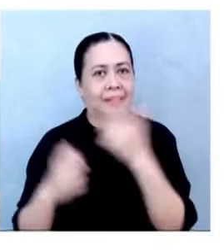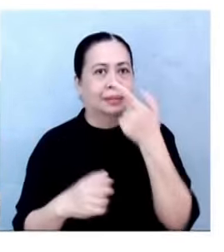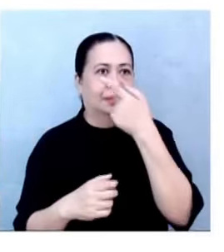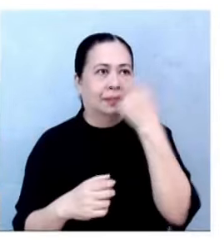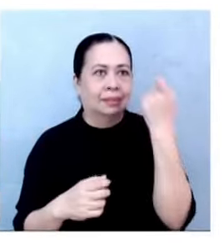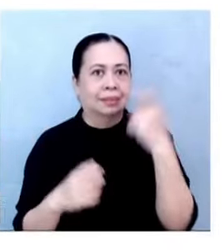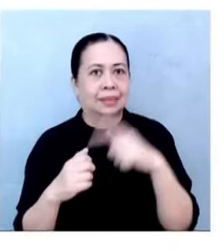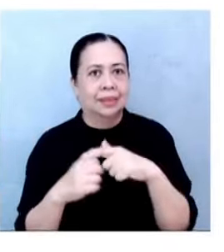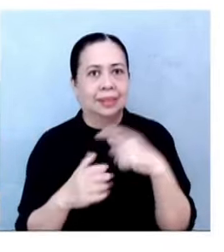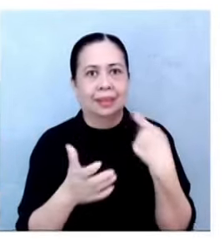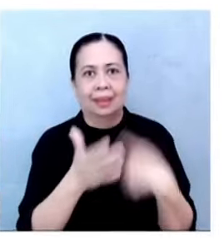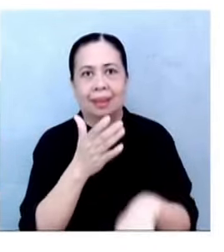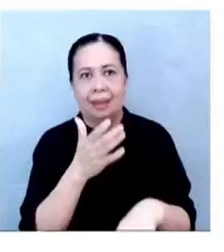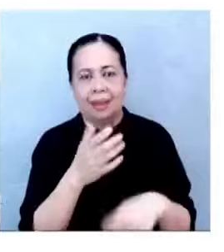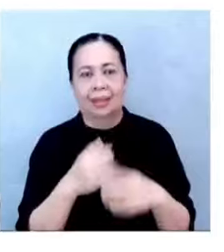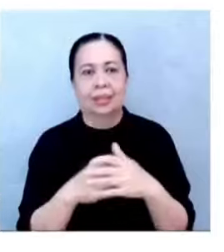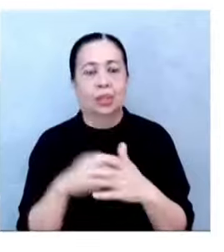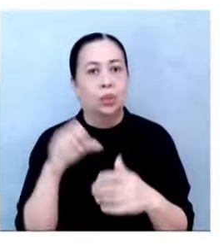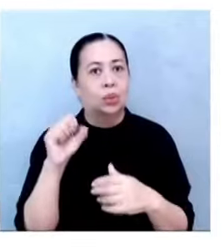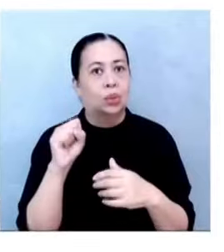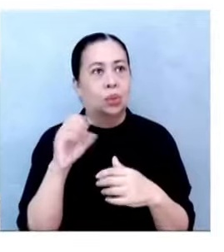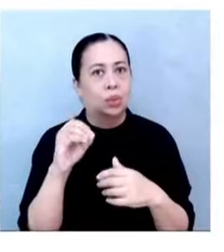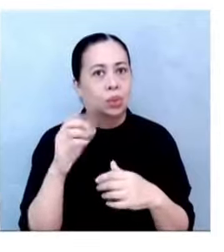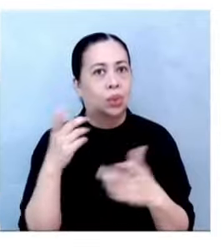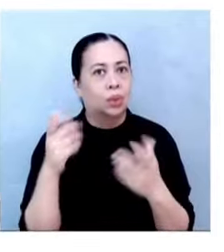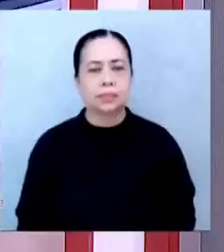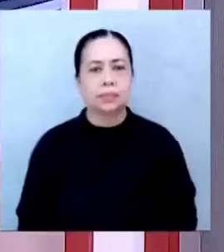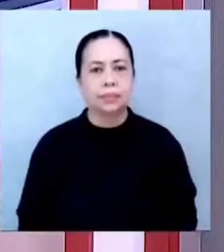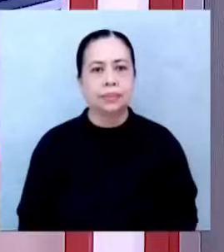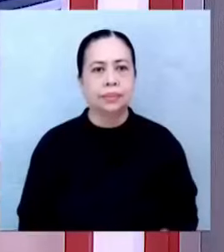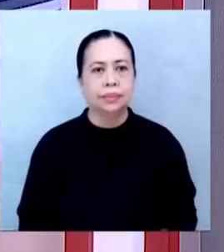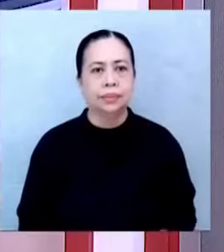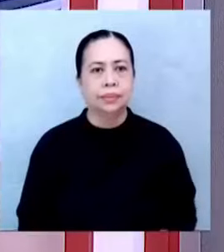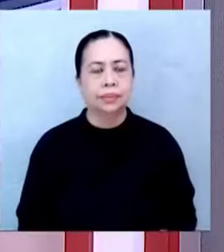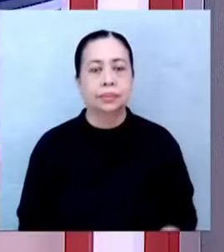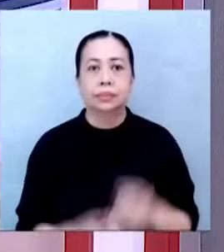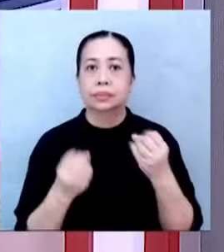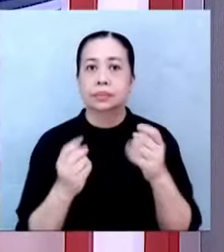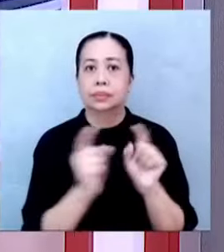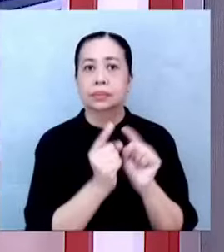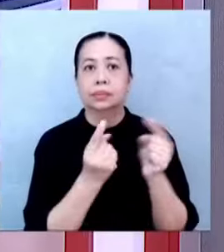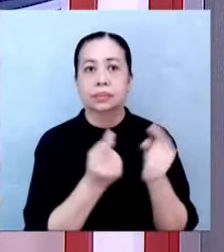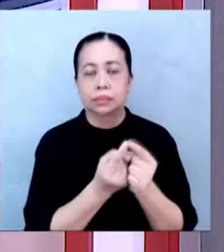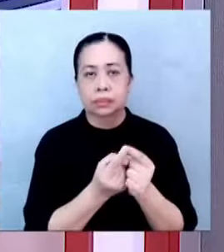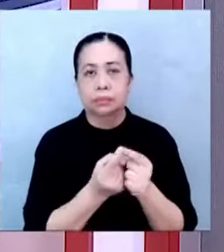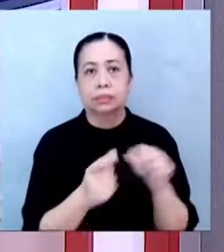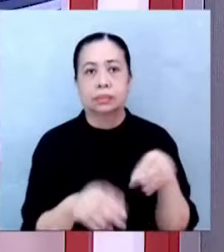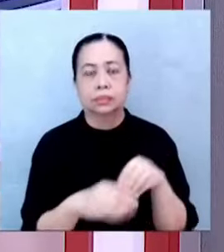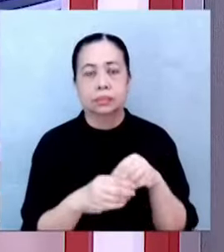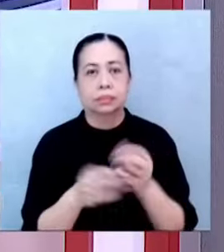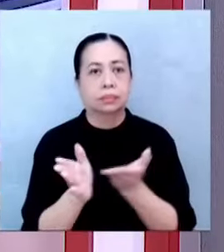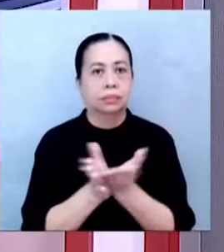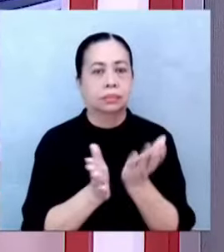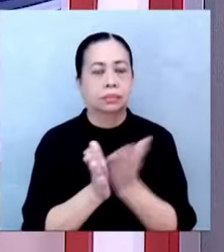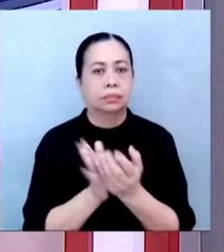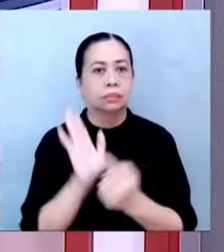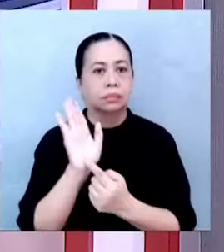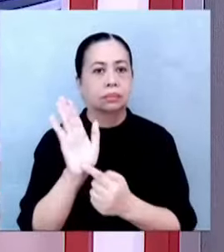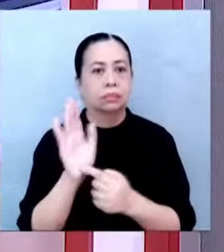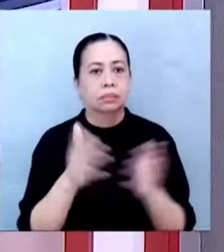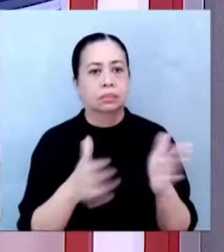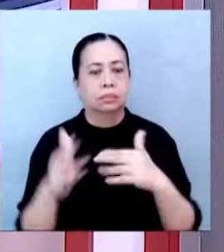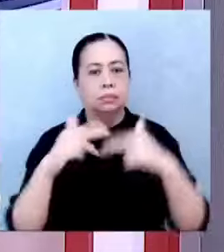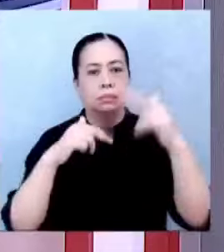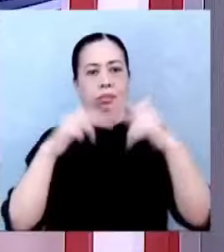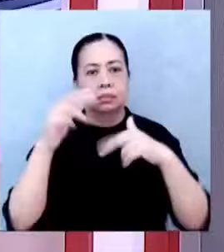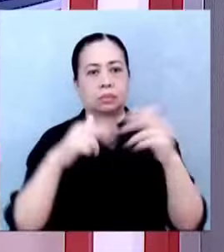the tax. And so we made the research on that. Several groups in the city of Pasig protesting the planned construction of a